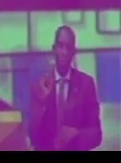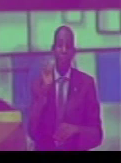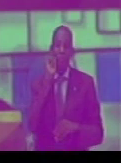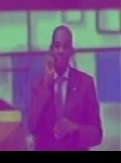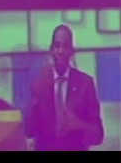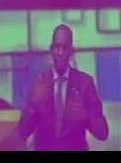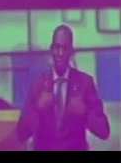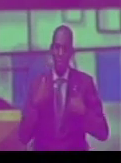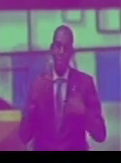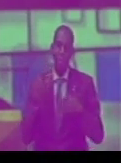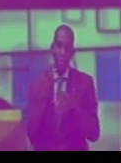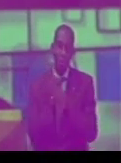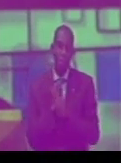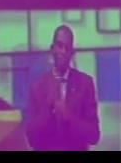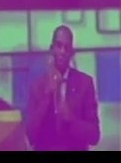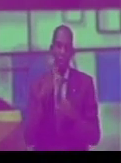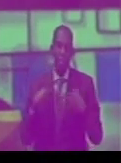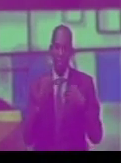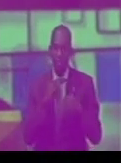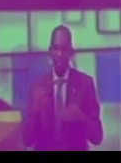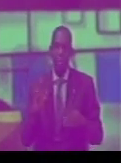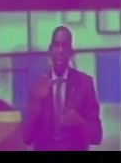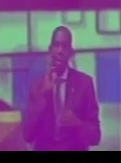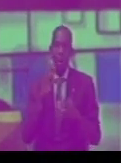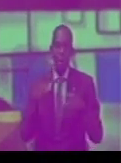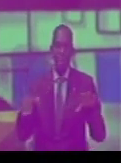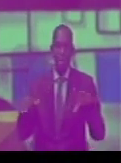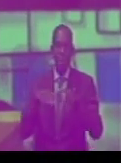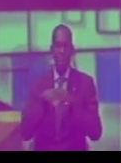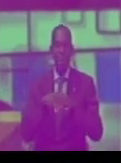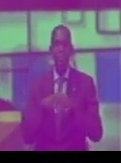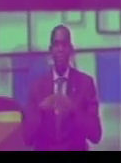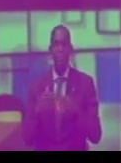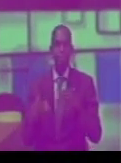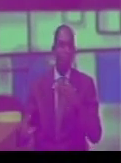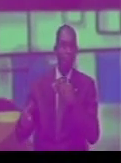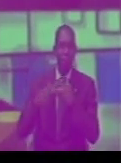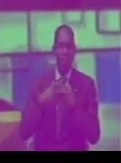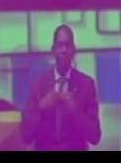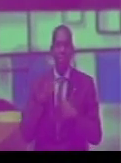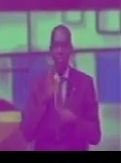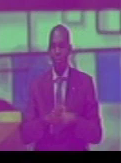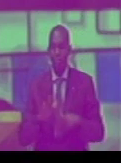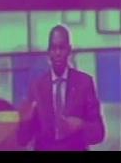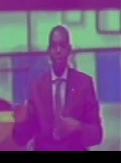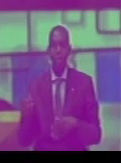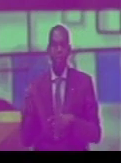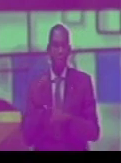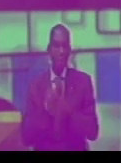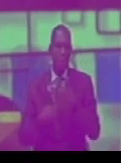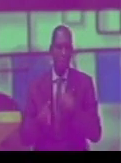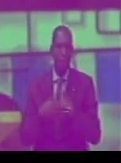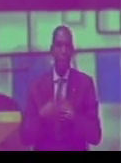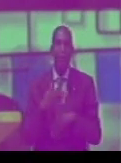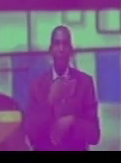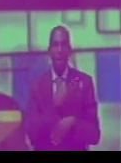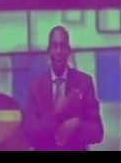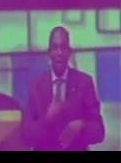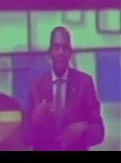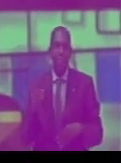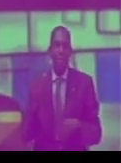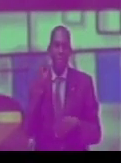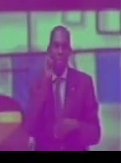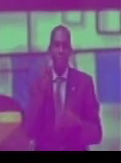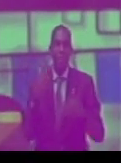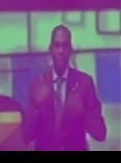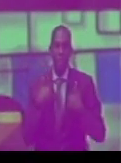multiple miracle galore according to her she received a healing a marriage got restored our children got